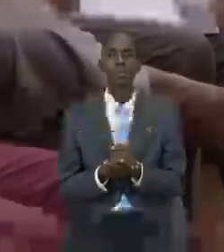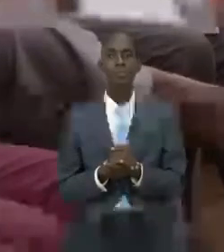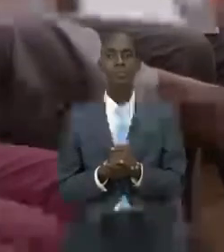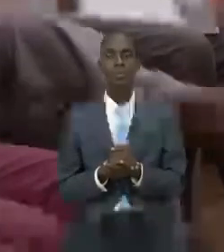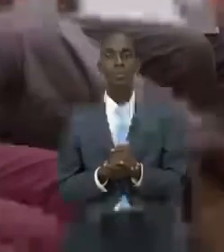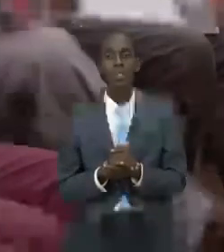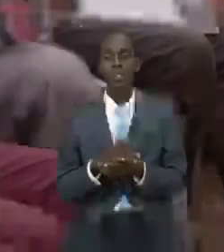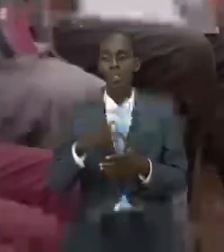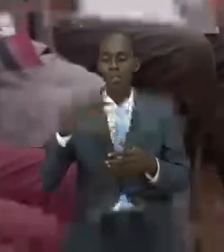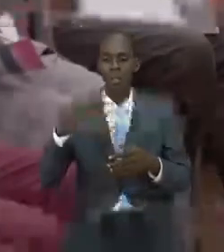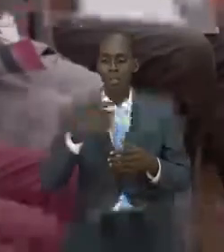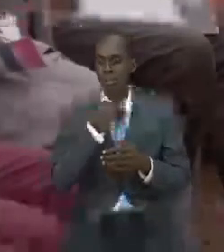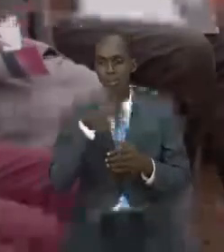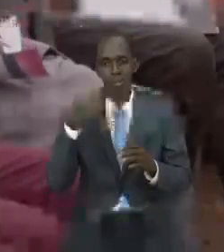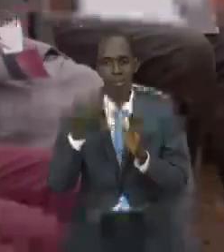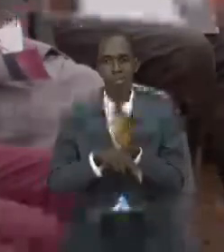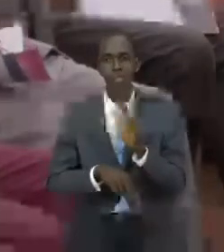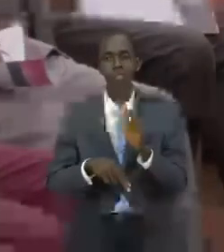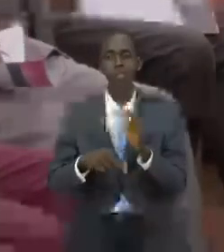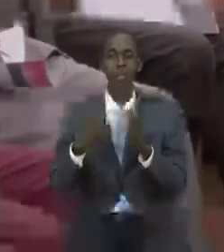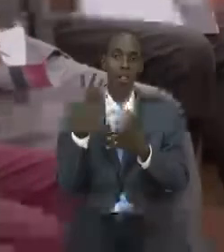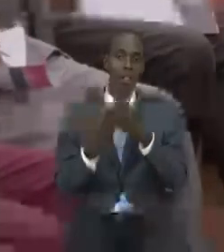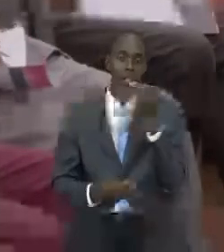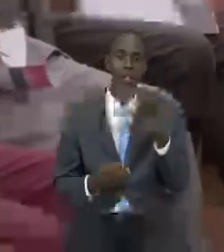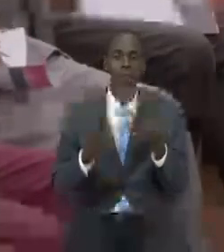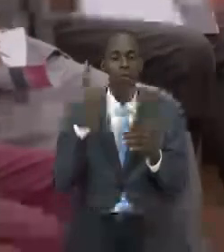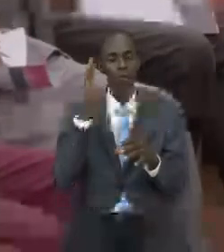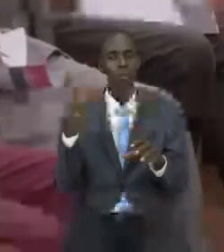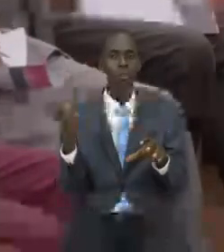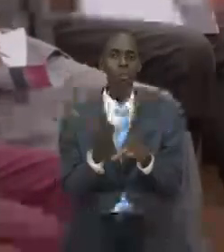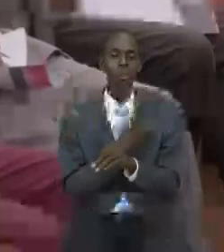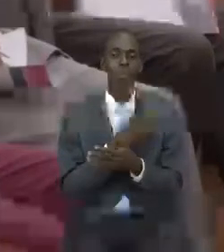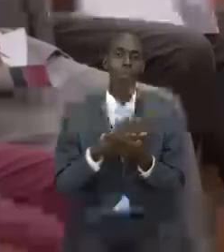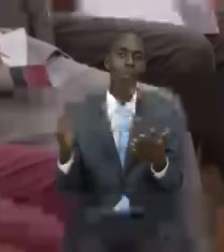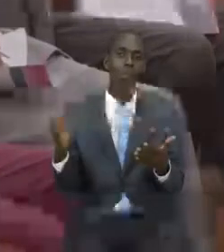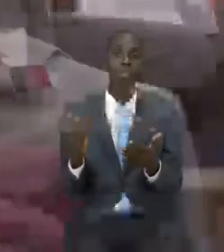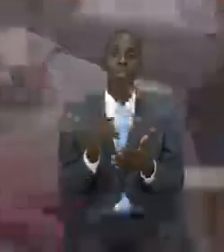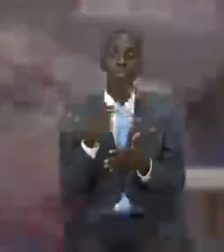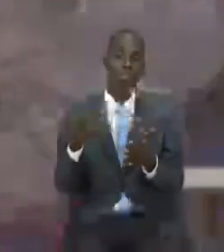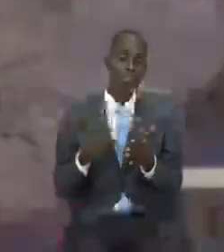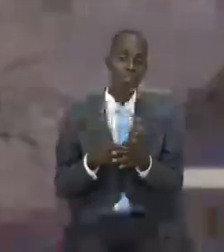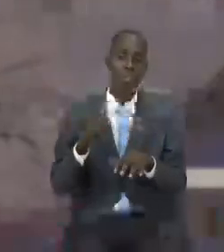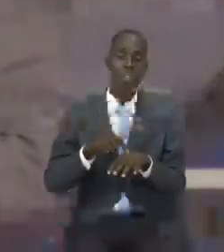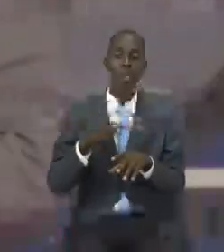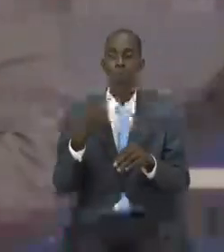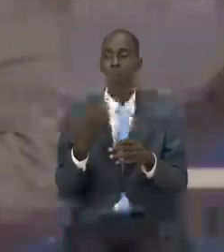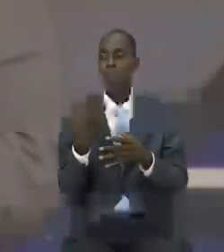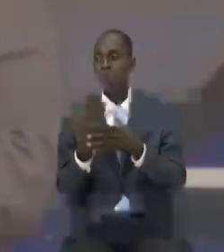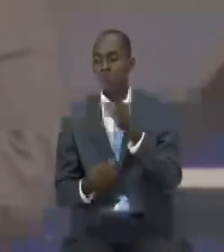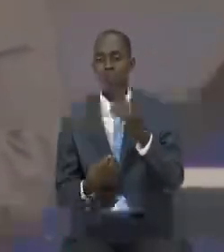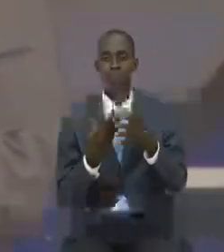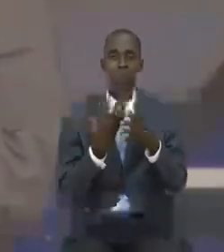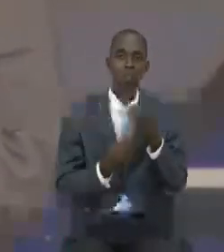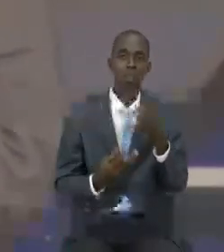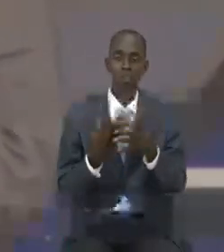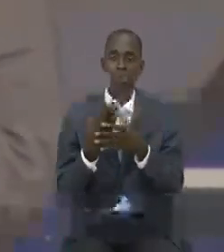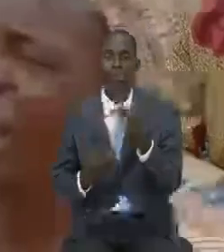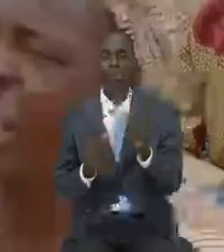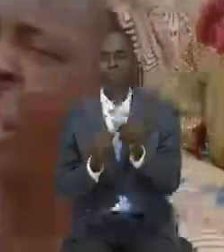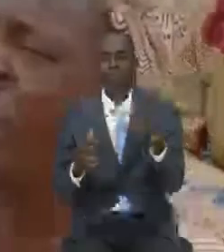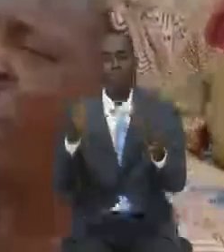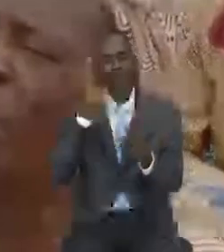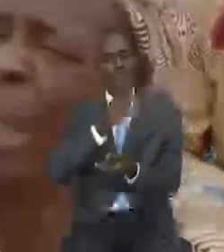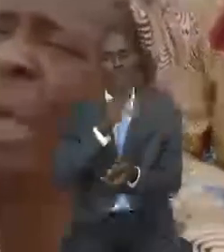Recession will vanish away. This time of austerity, everything will